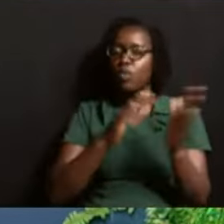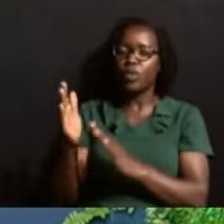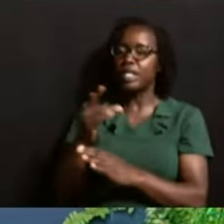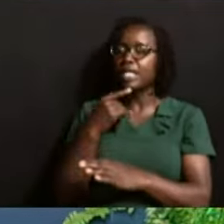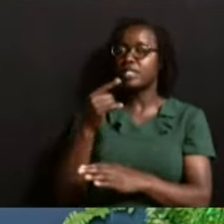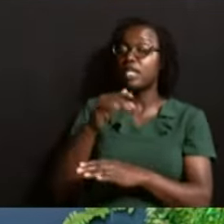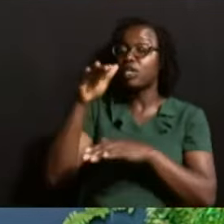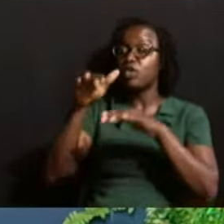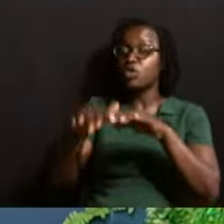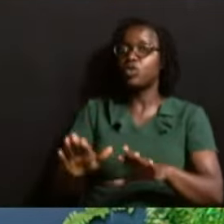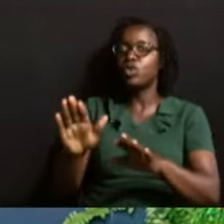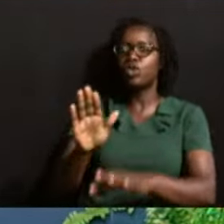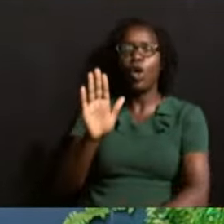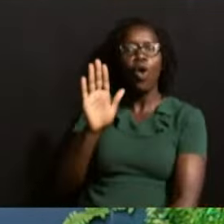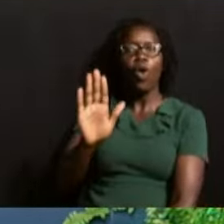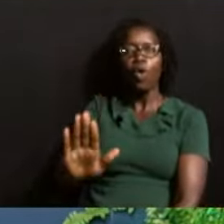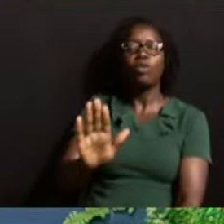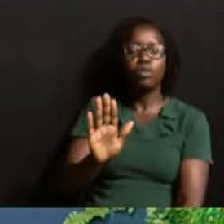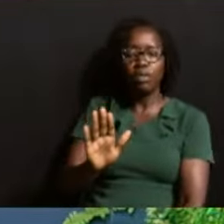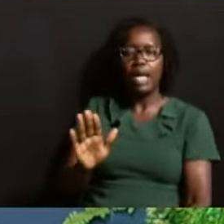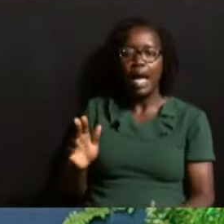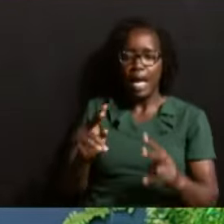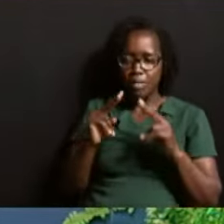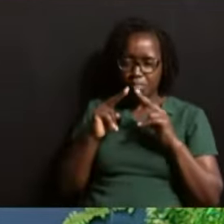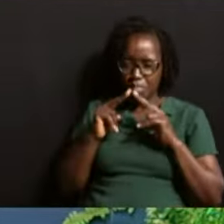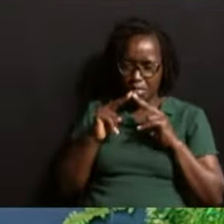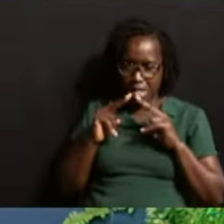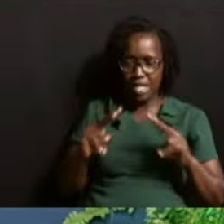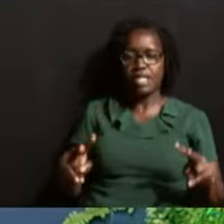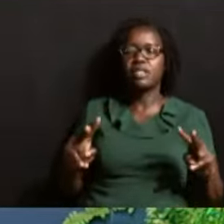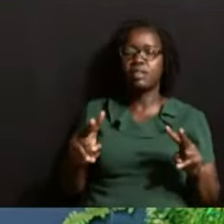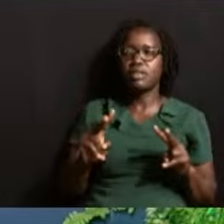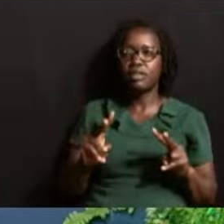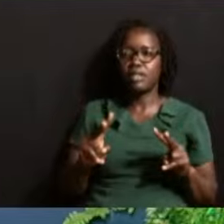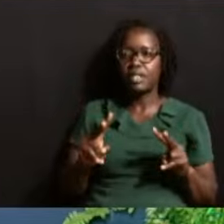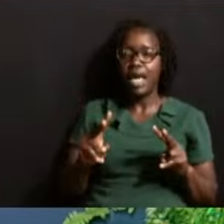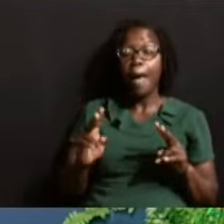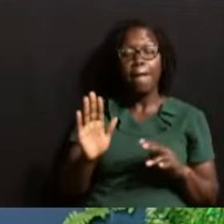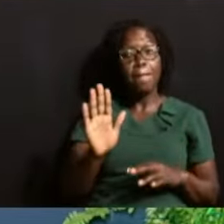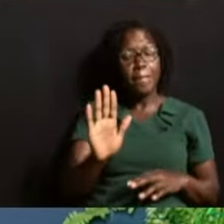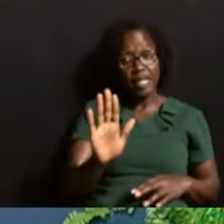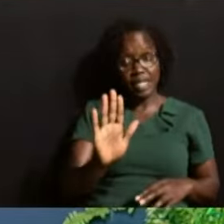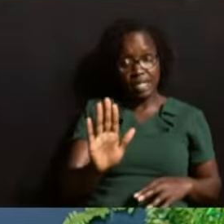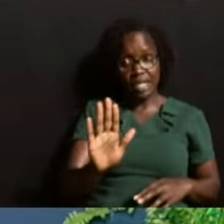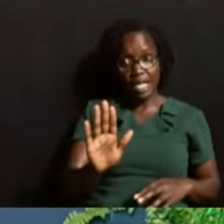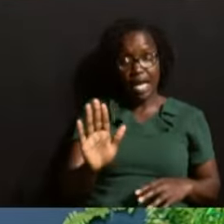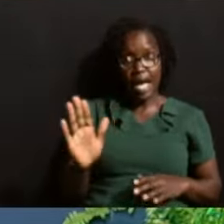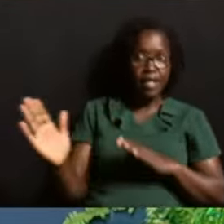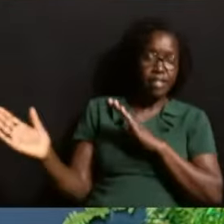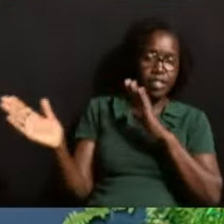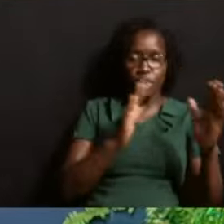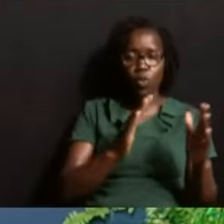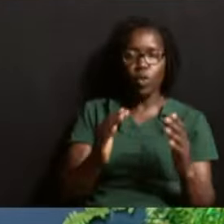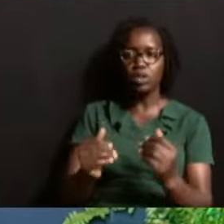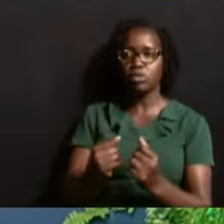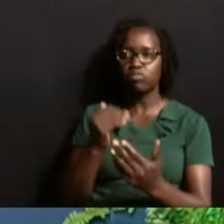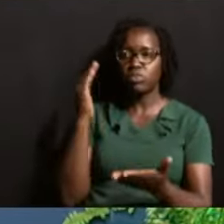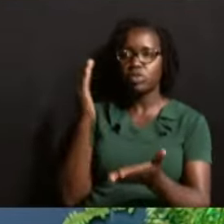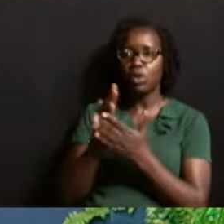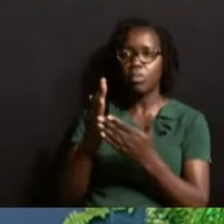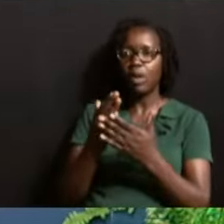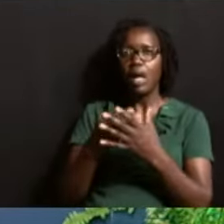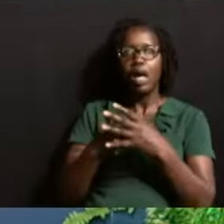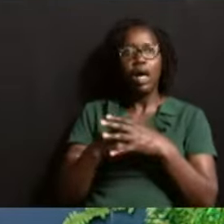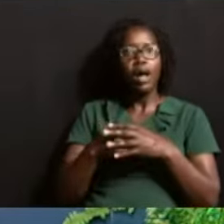sea, peace be still. And the wind ceased, and there was a great